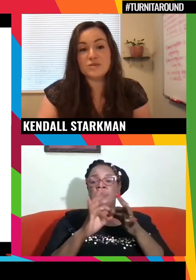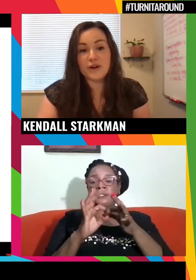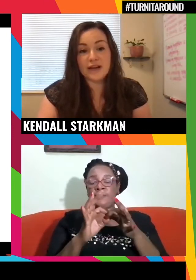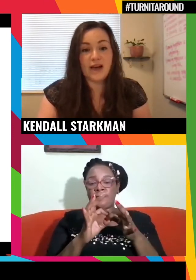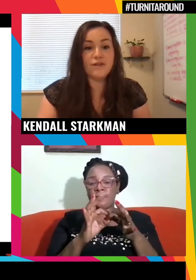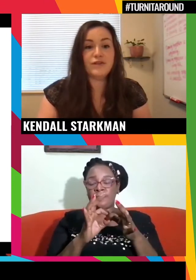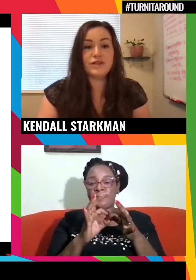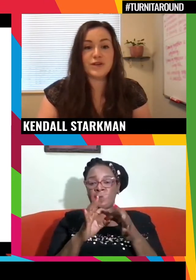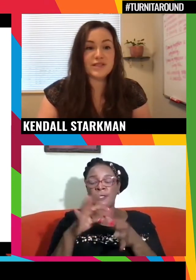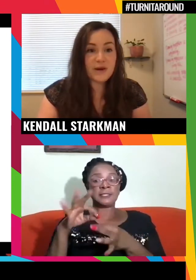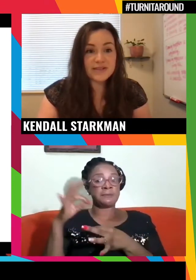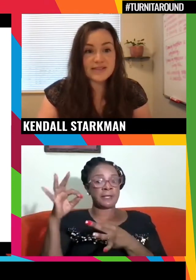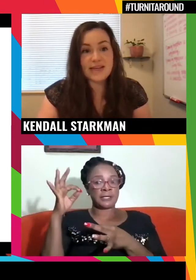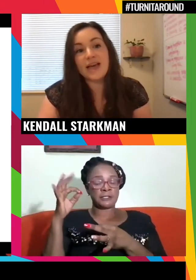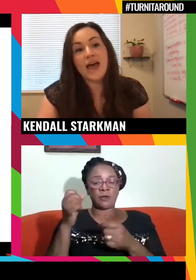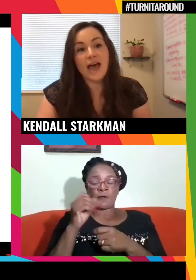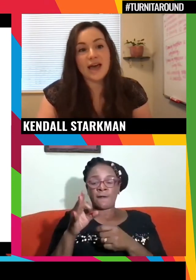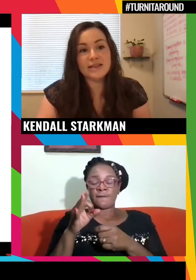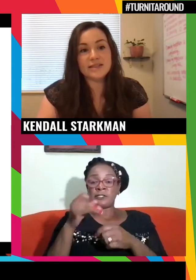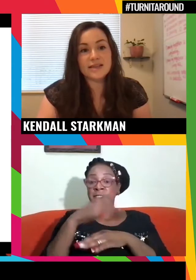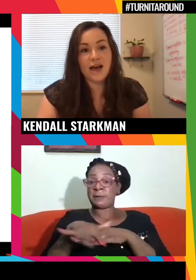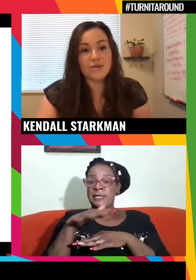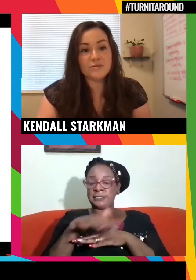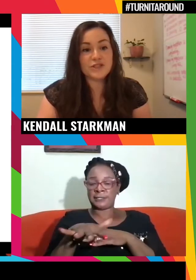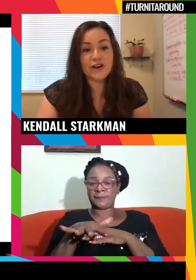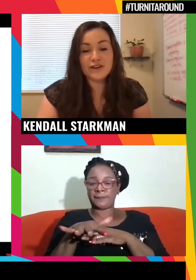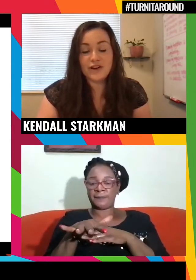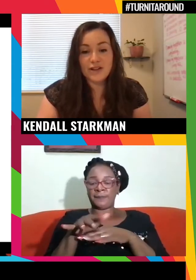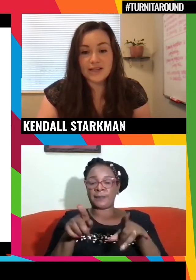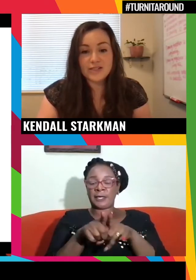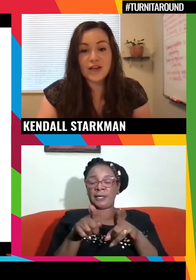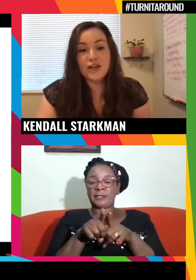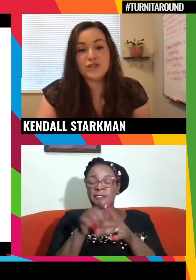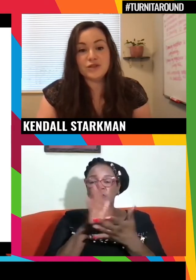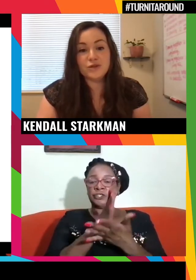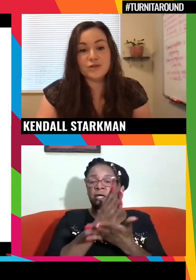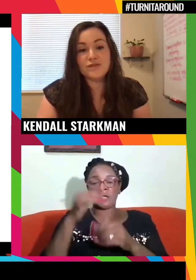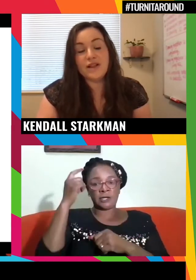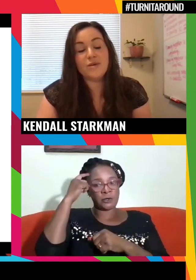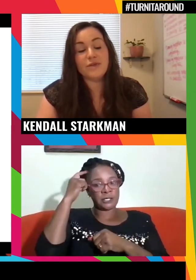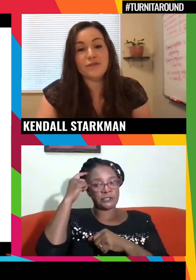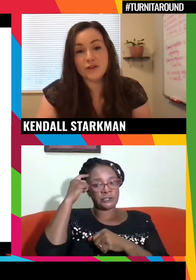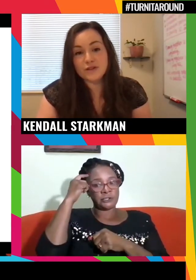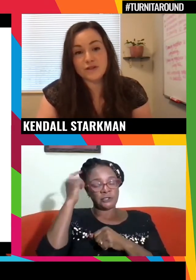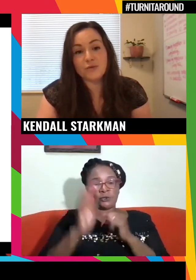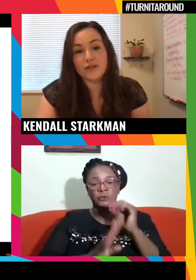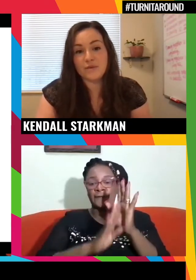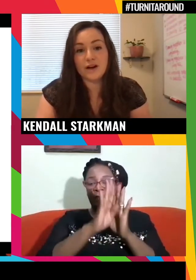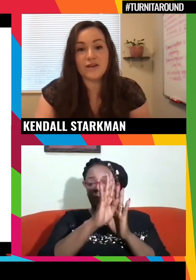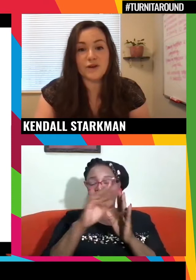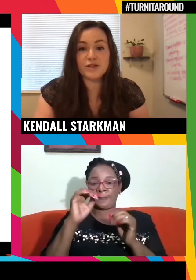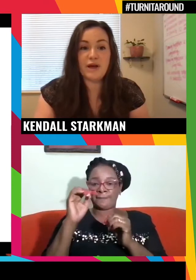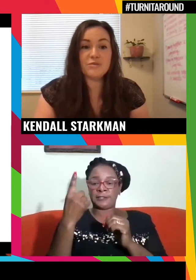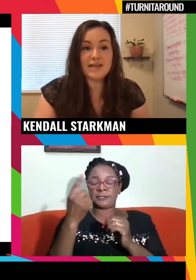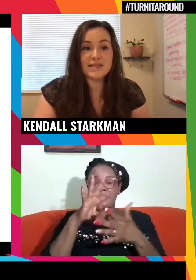and in the spirit of transparency and shared knowledge to develop the first global